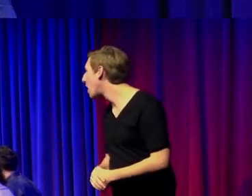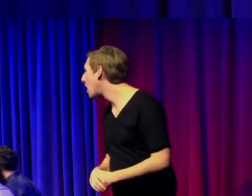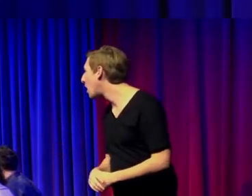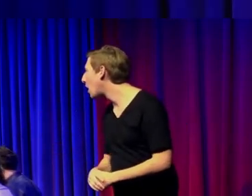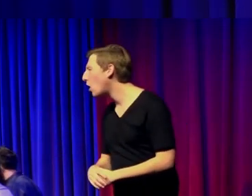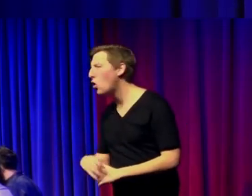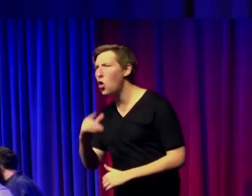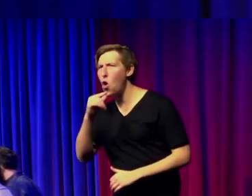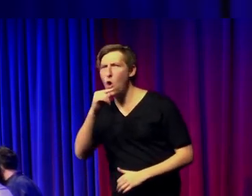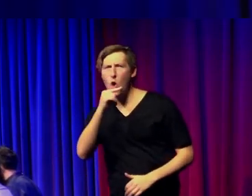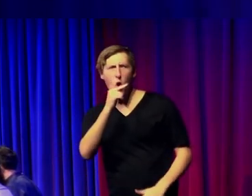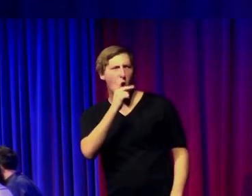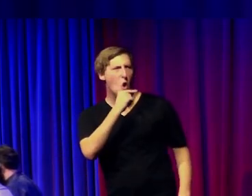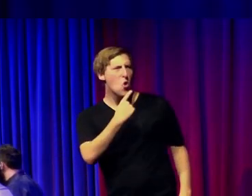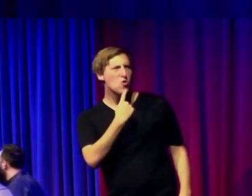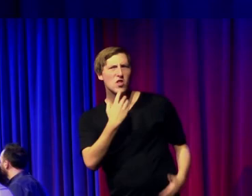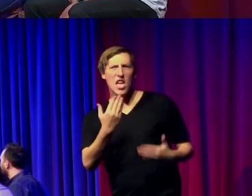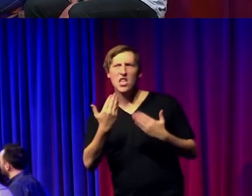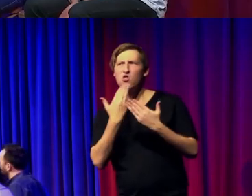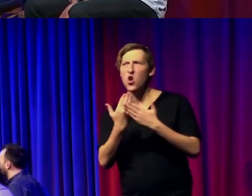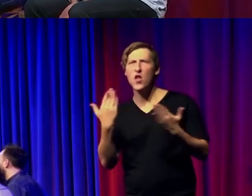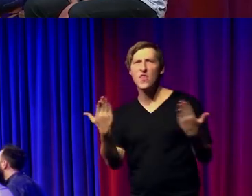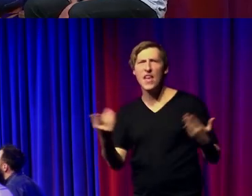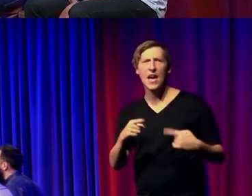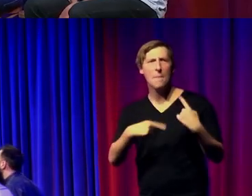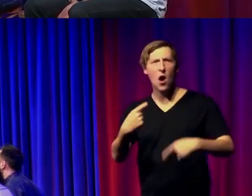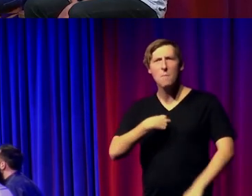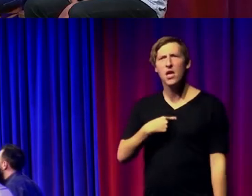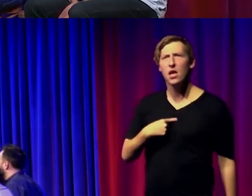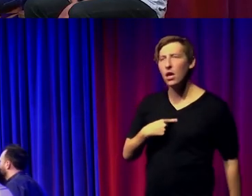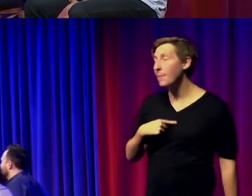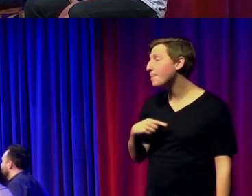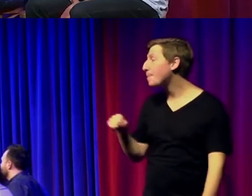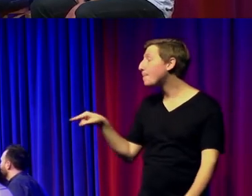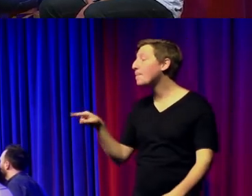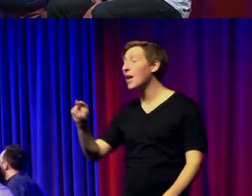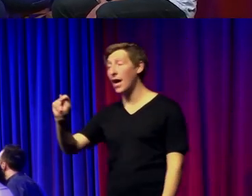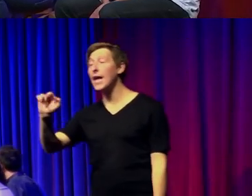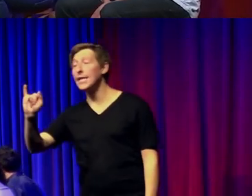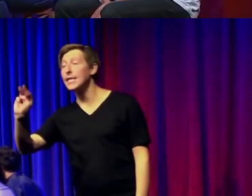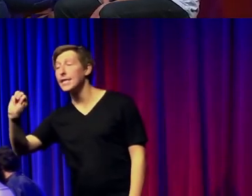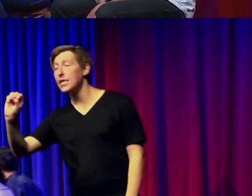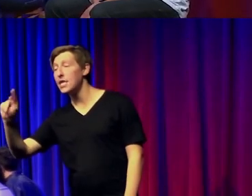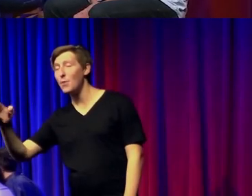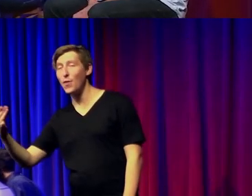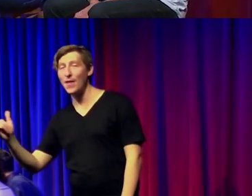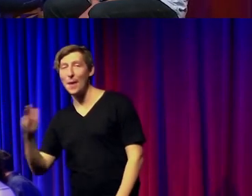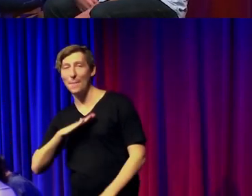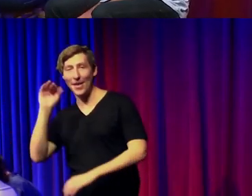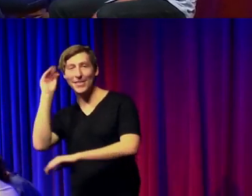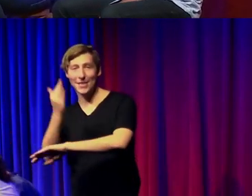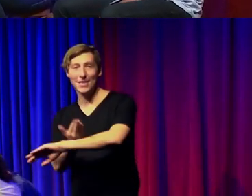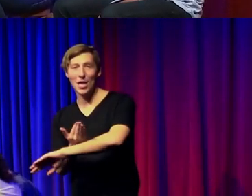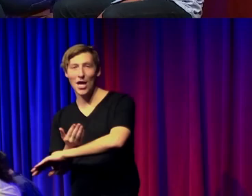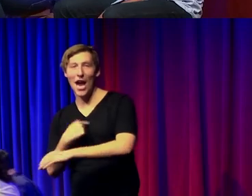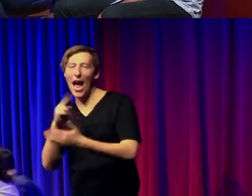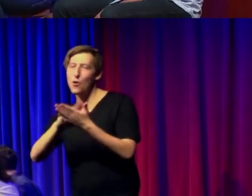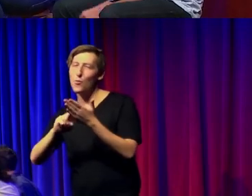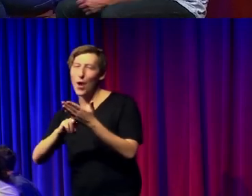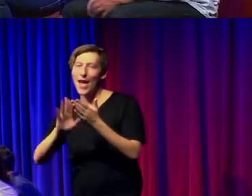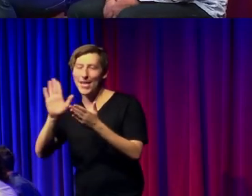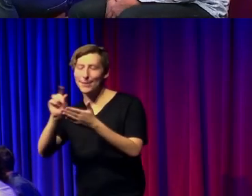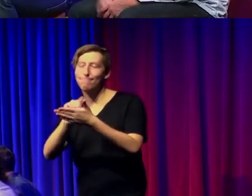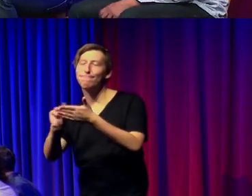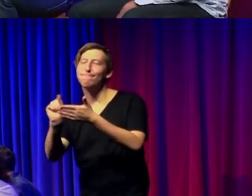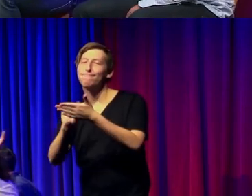good about me? Timothy for sure. And then when I read his diary, there was even better things about him.